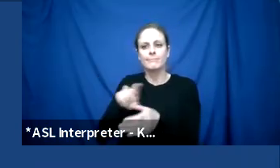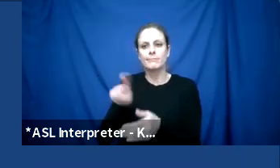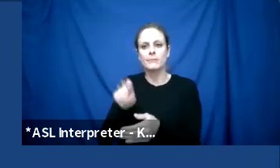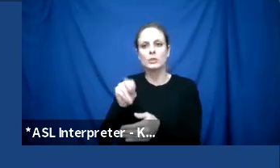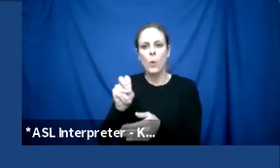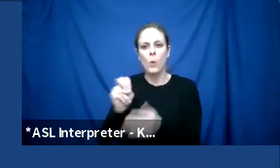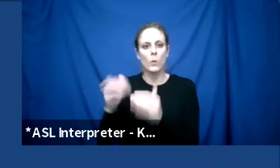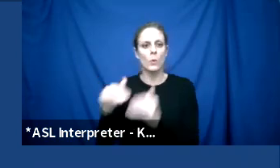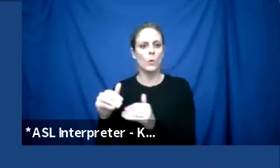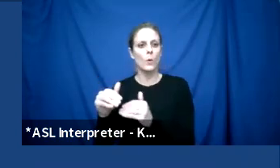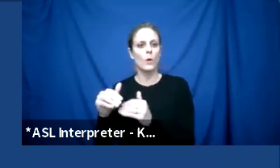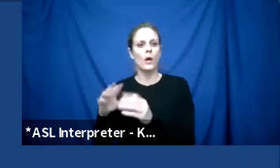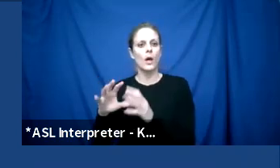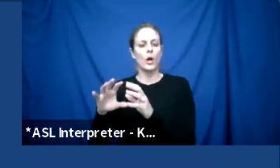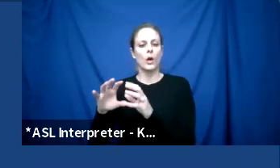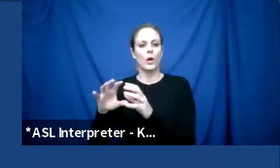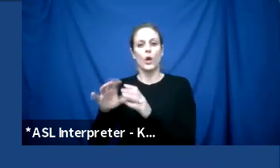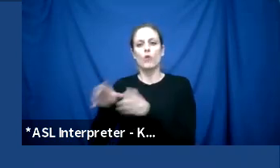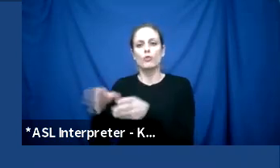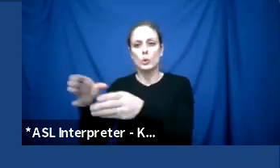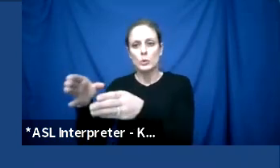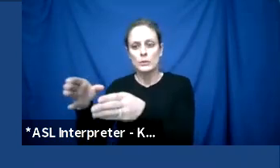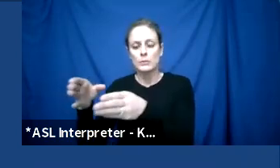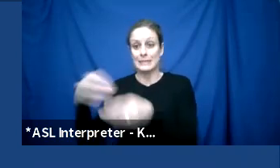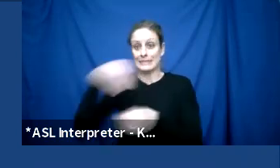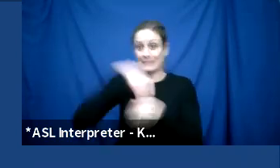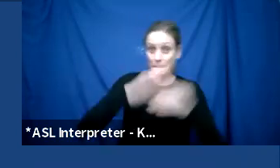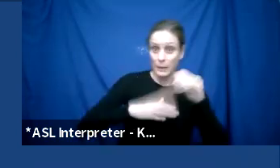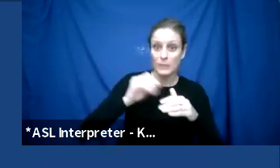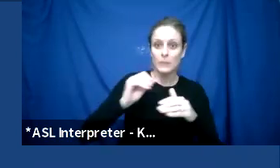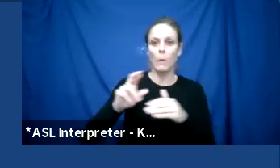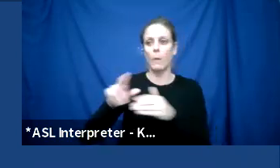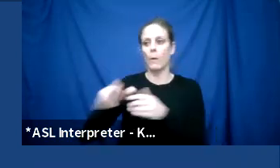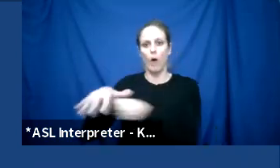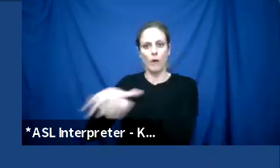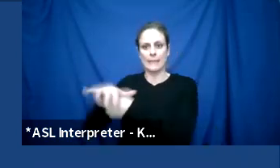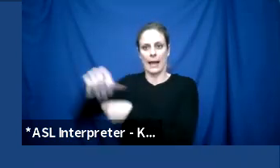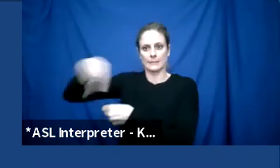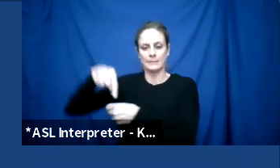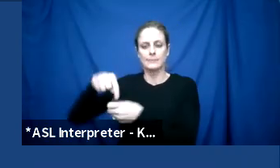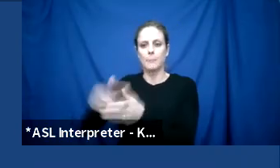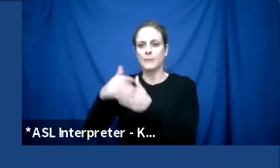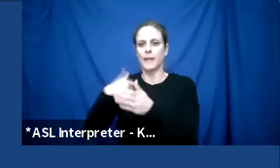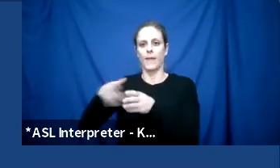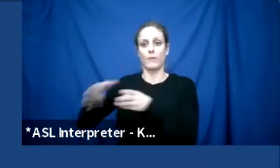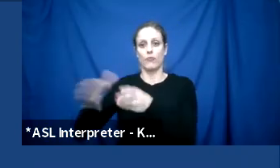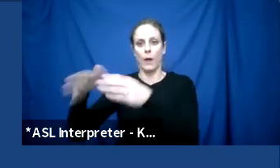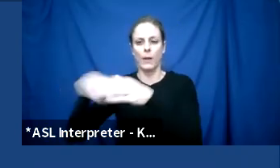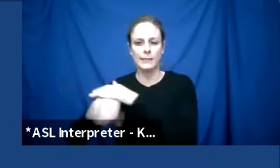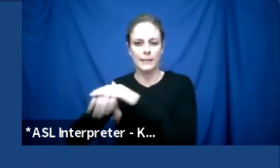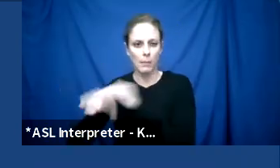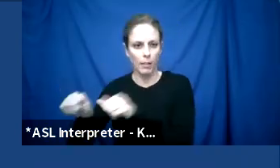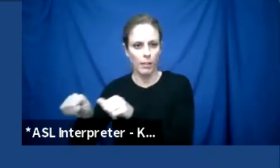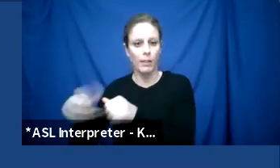requirements, either within the site or within the facility, to include employee work areas,